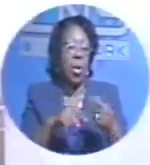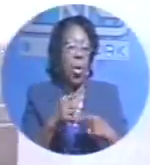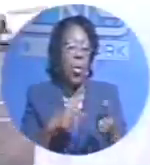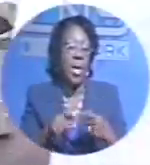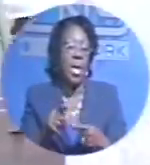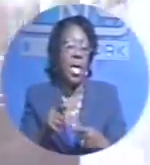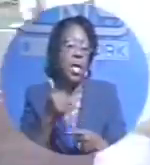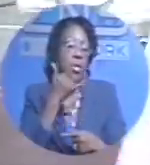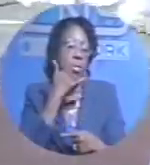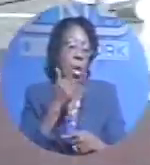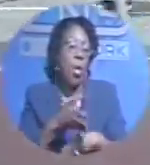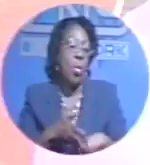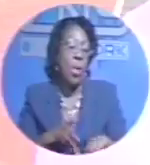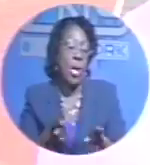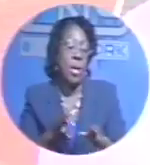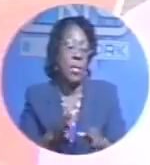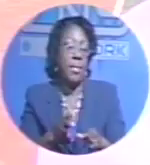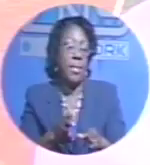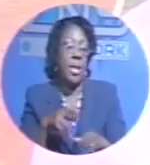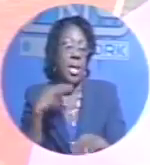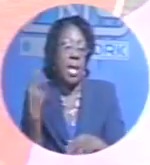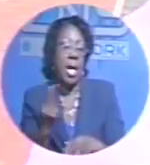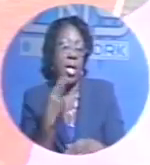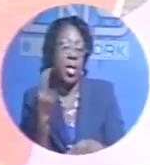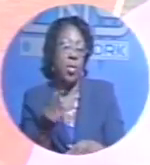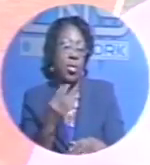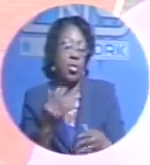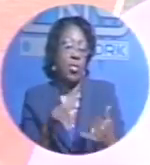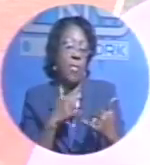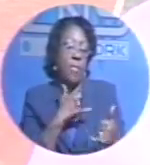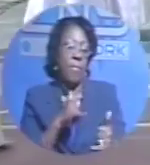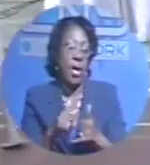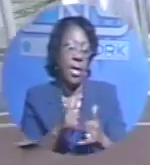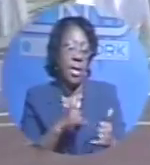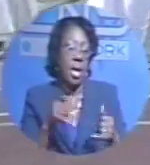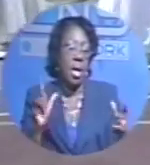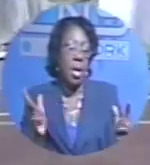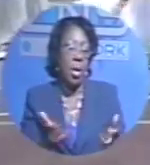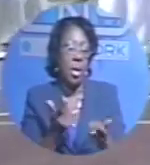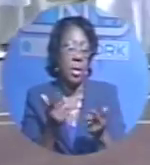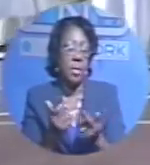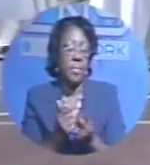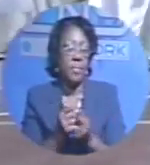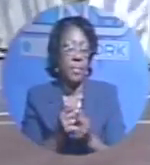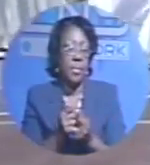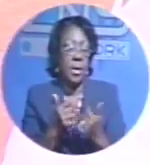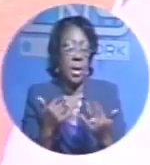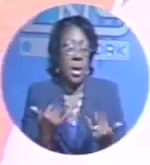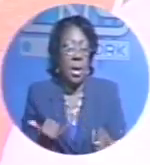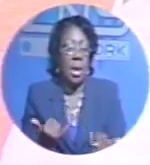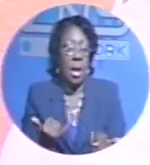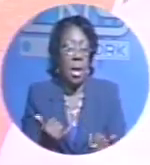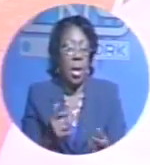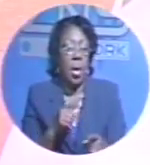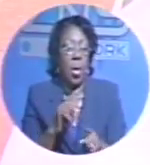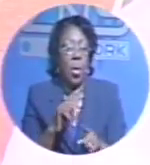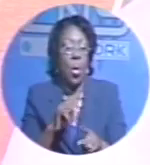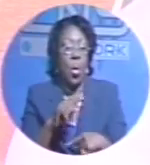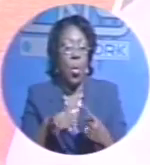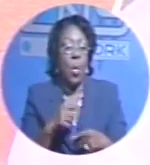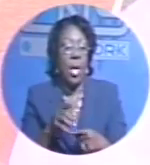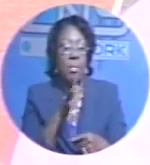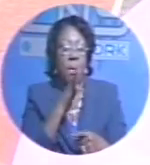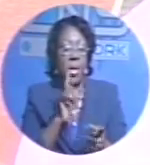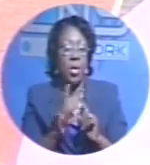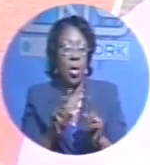on the wrong side of the tracks. I used to fight. I used to fight a lot. Now, when my mommy talk to me, I don't